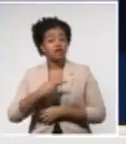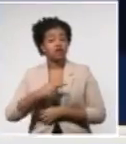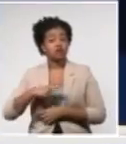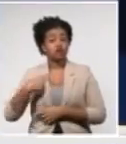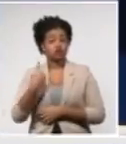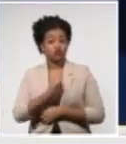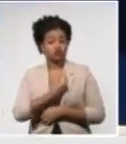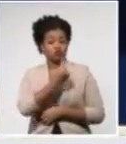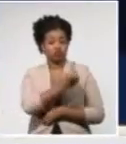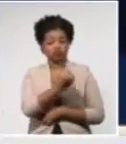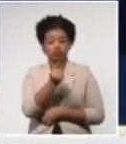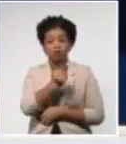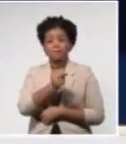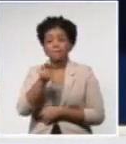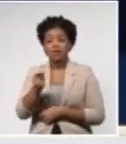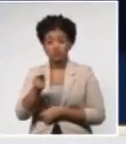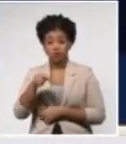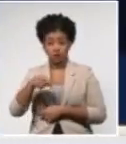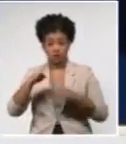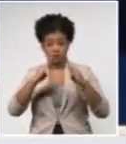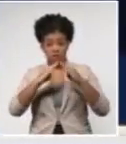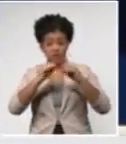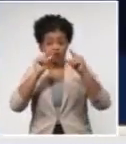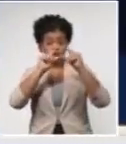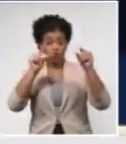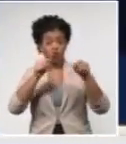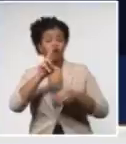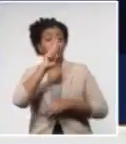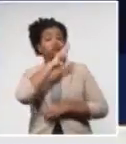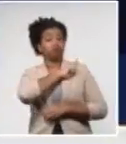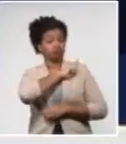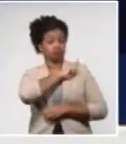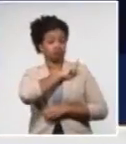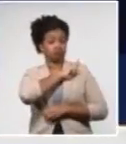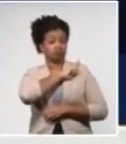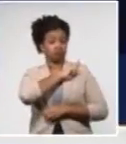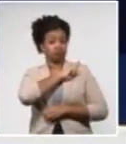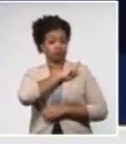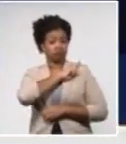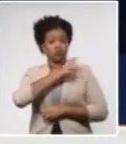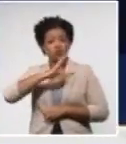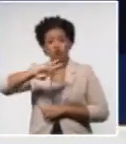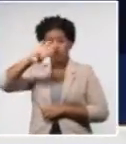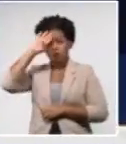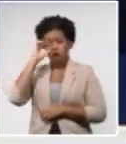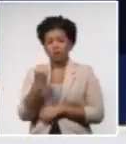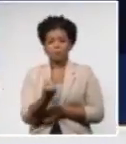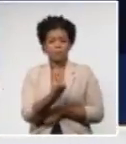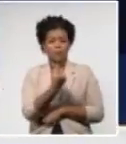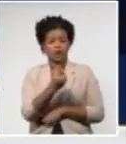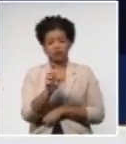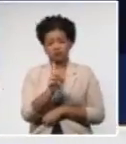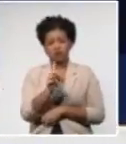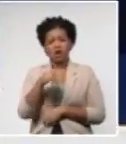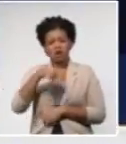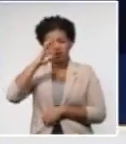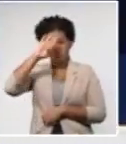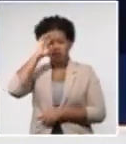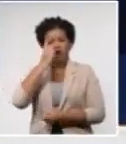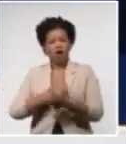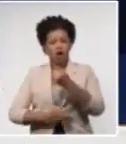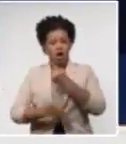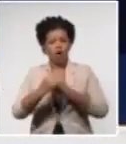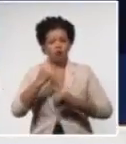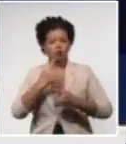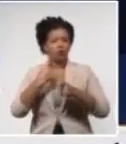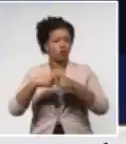terms of what is to be done and what is to remain pending and what corresponds to each phase.